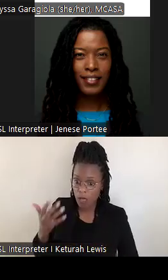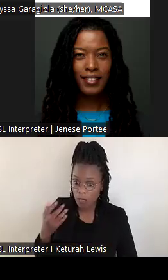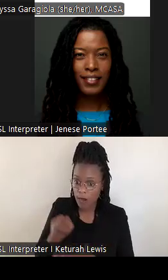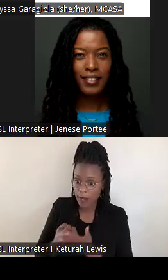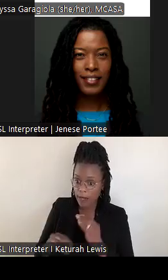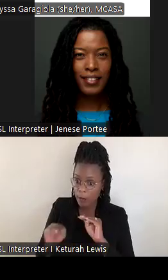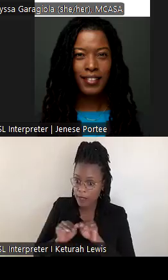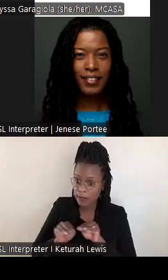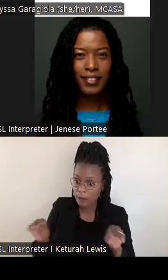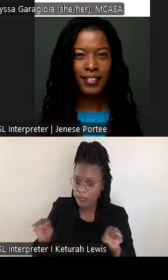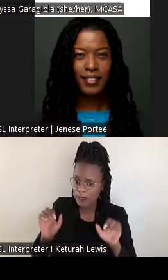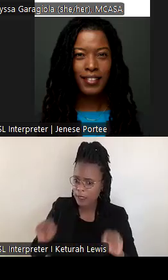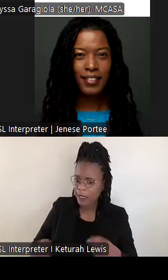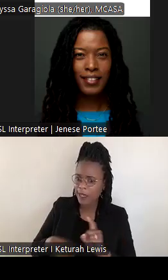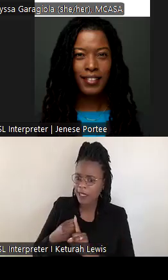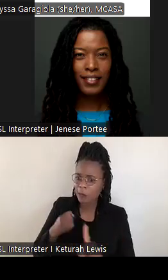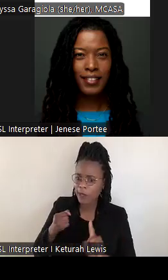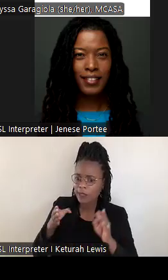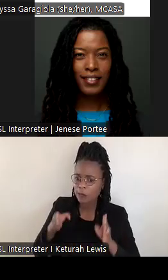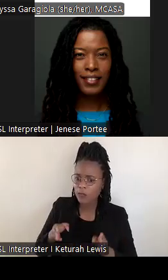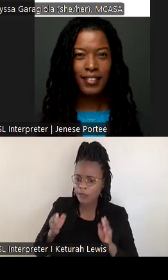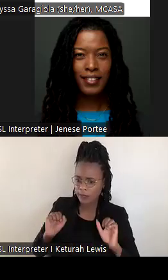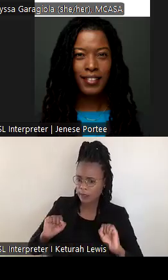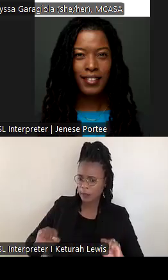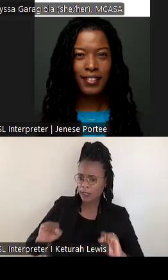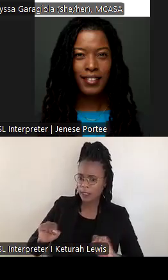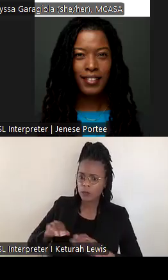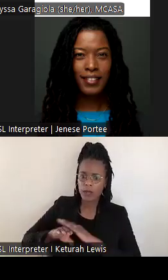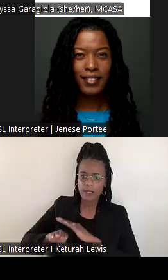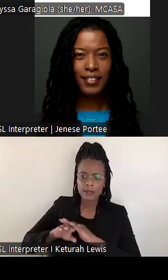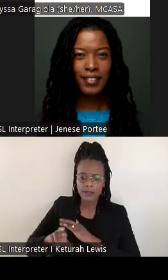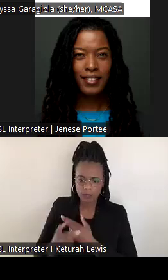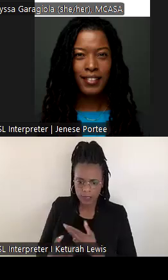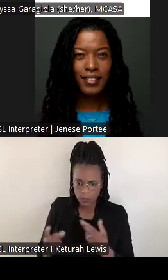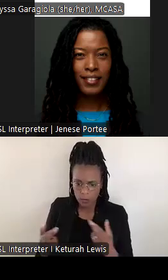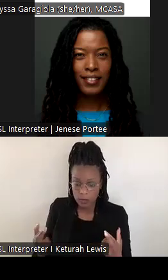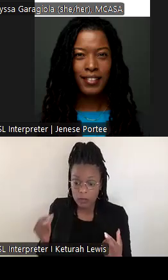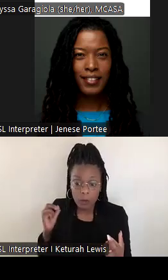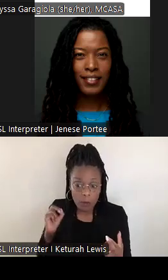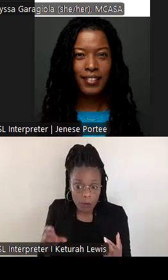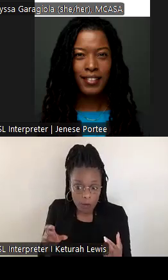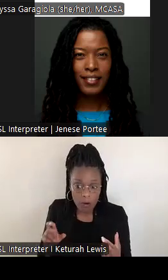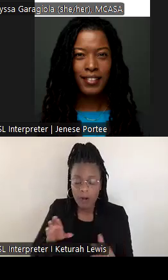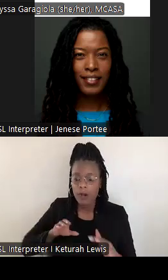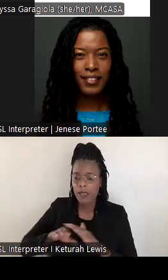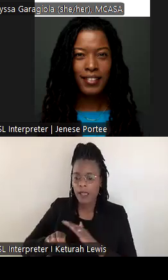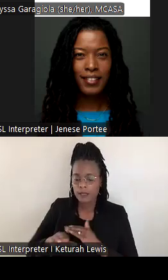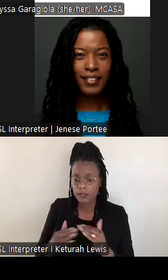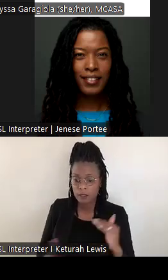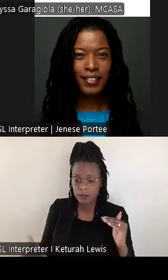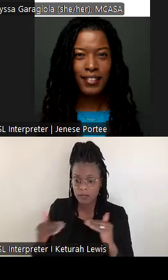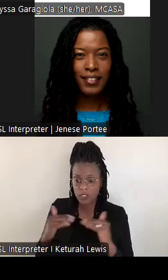and impact someone's ability to access resources or access